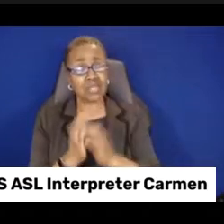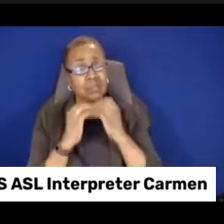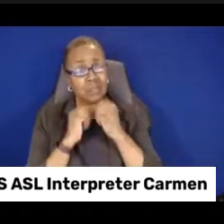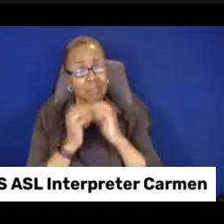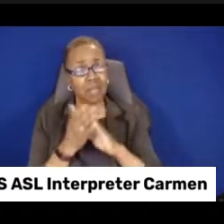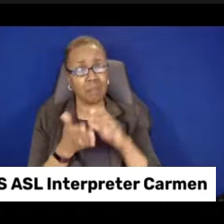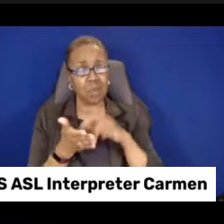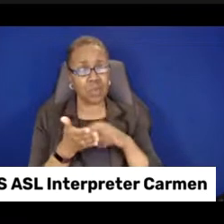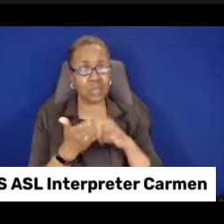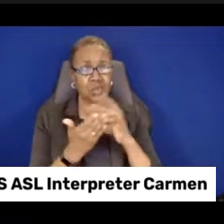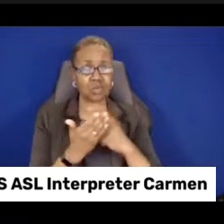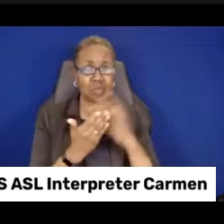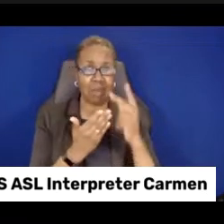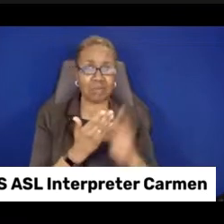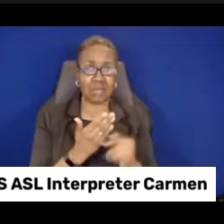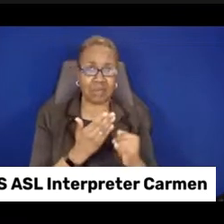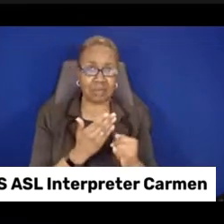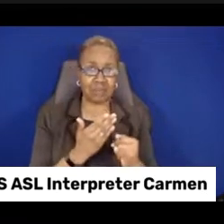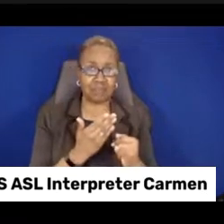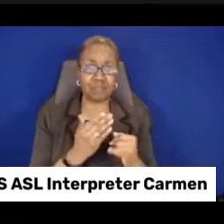project.